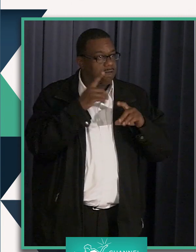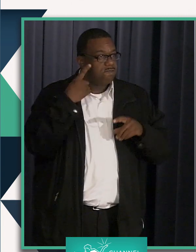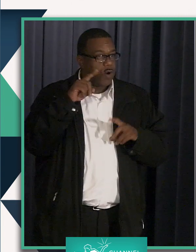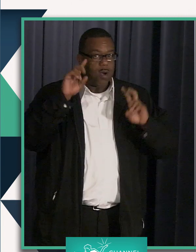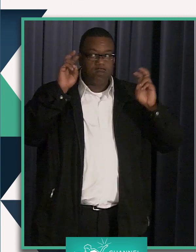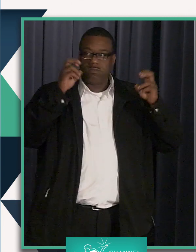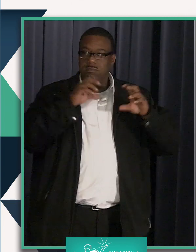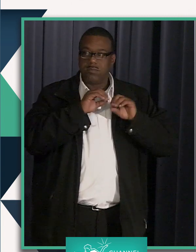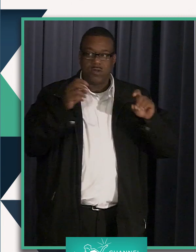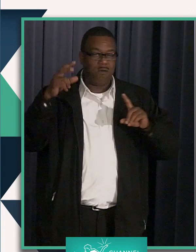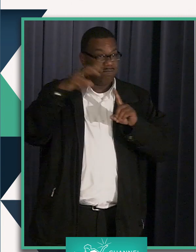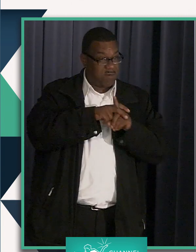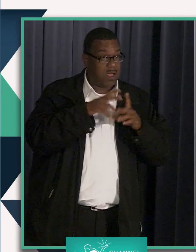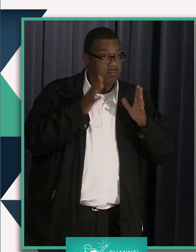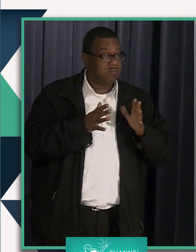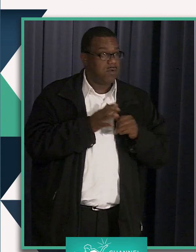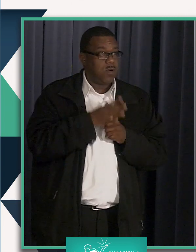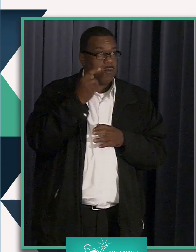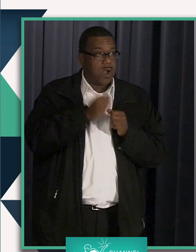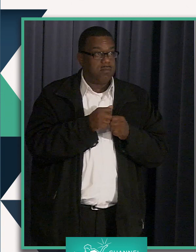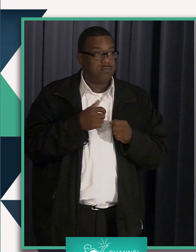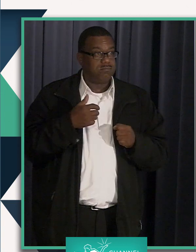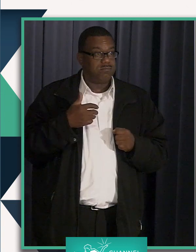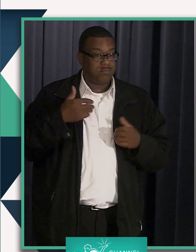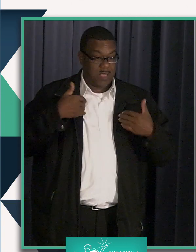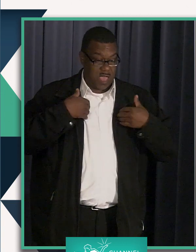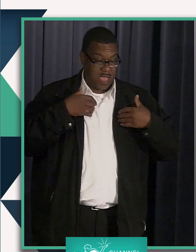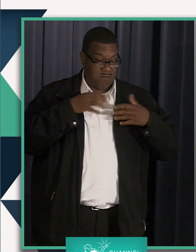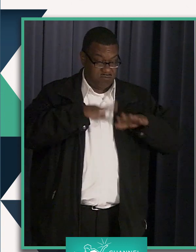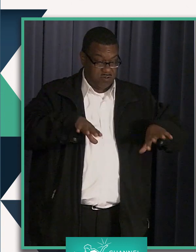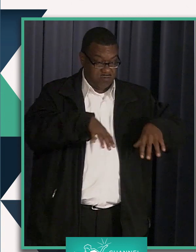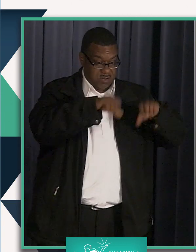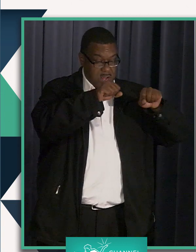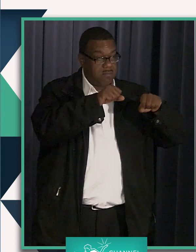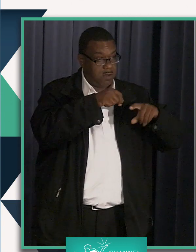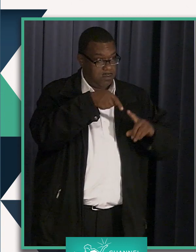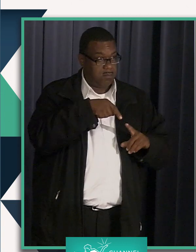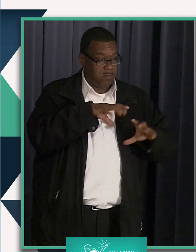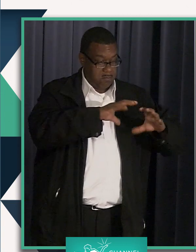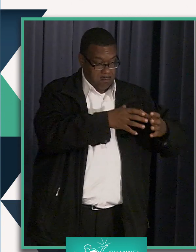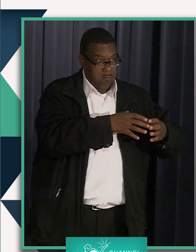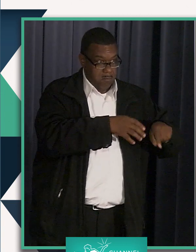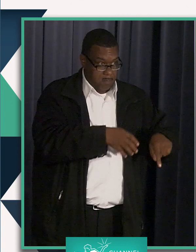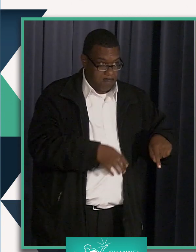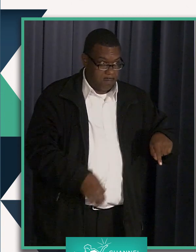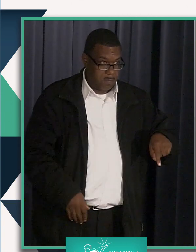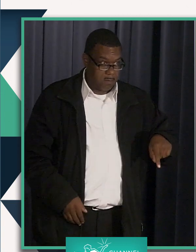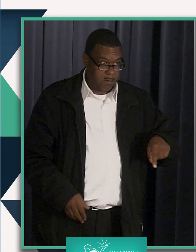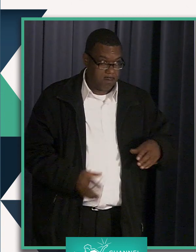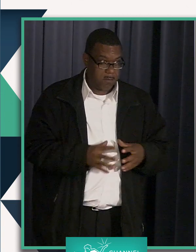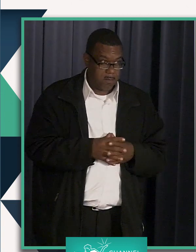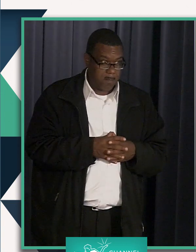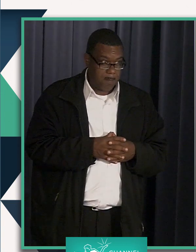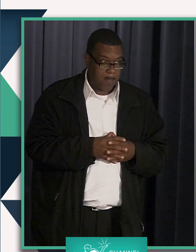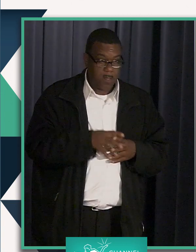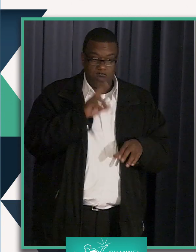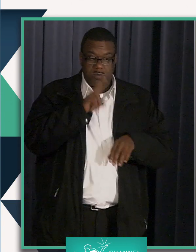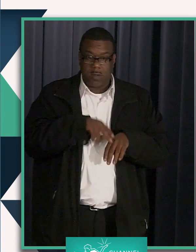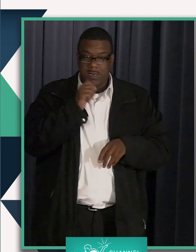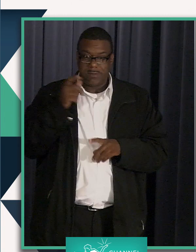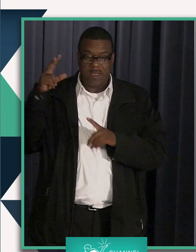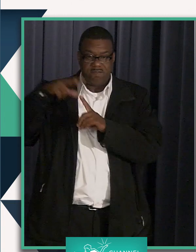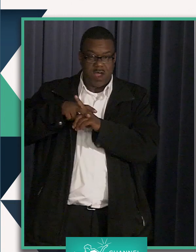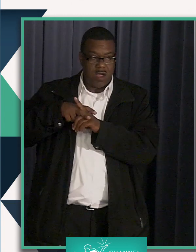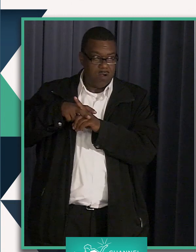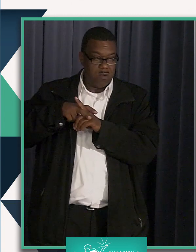I fall in that category because I have adopted children and they receive survivor's benefits. So normally I don't